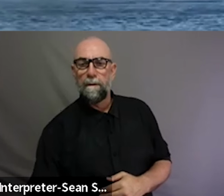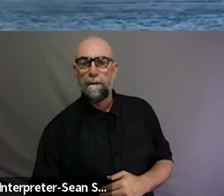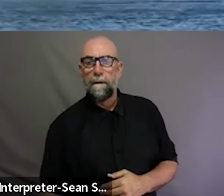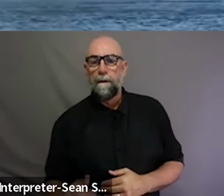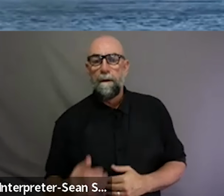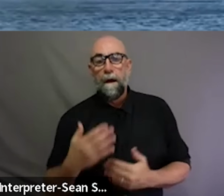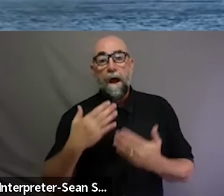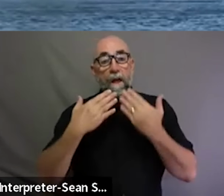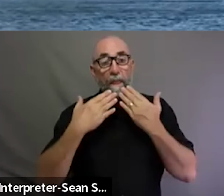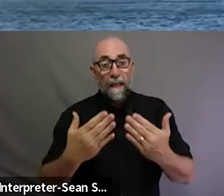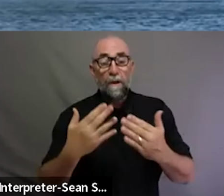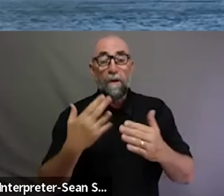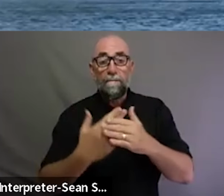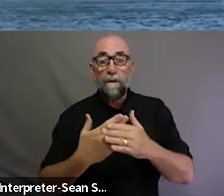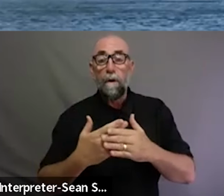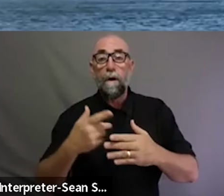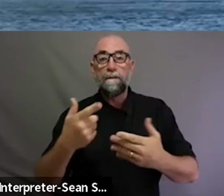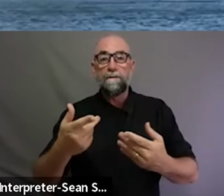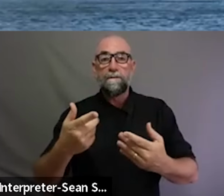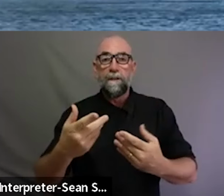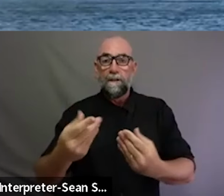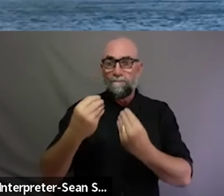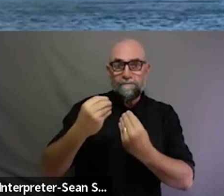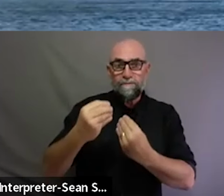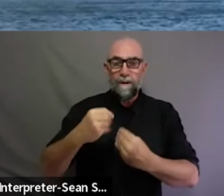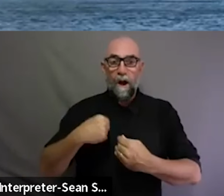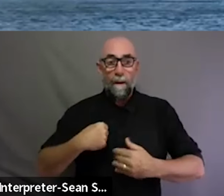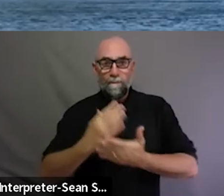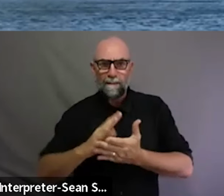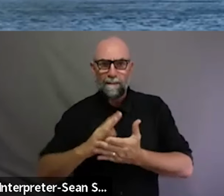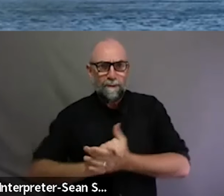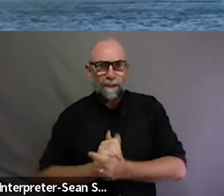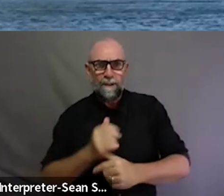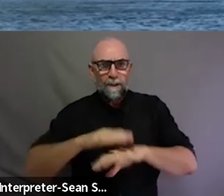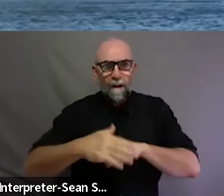journey, and it's exciting that we're getting to share it with everybody today.